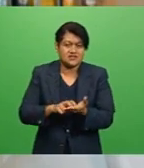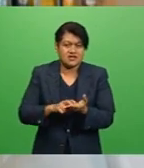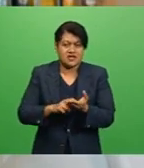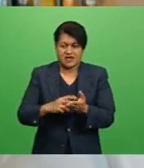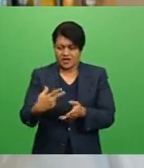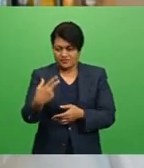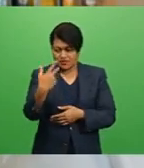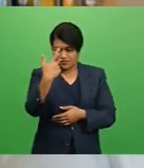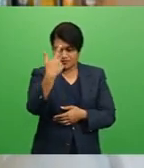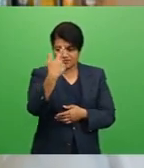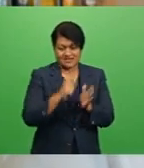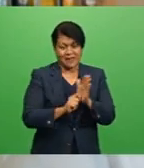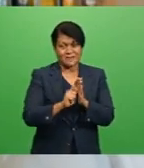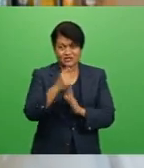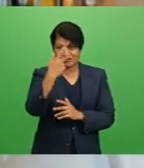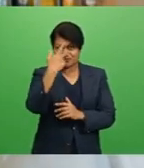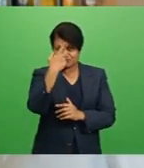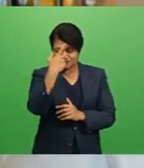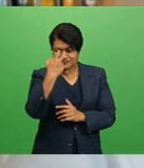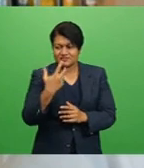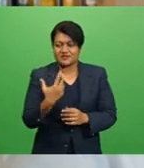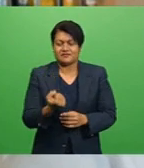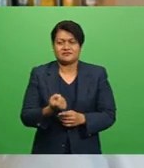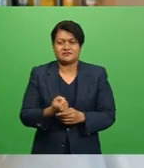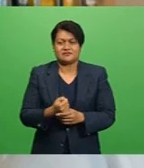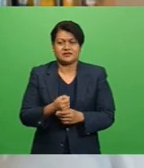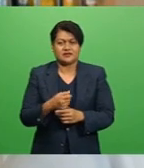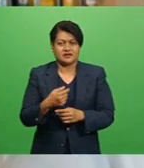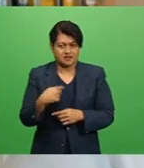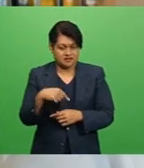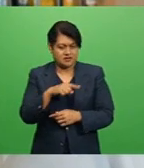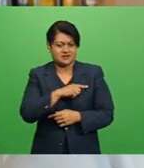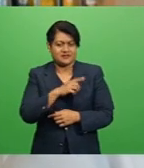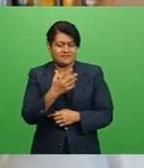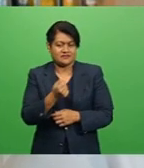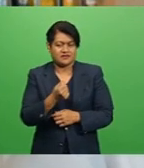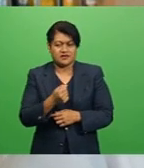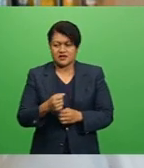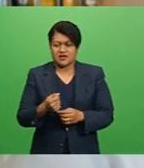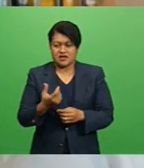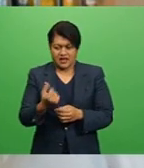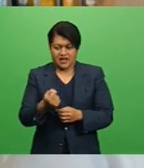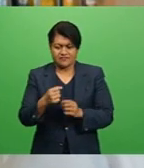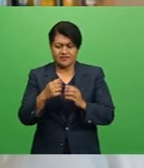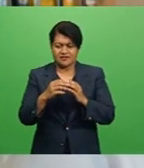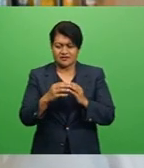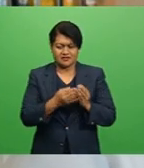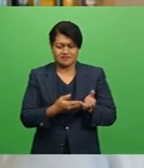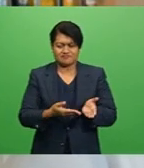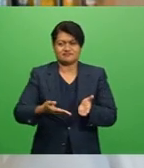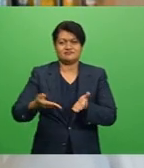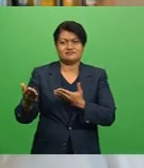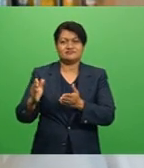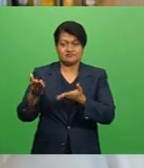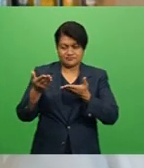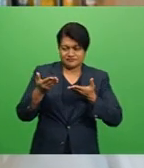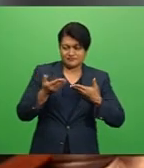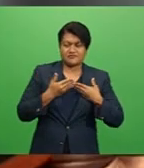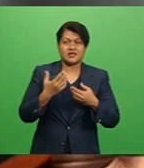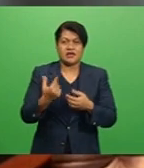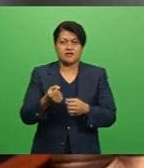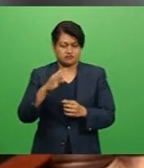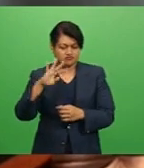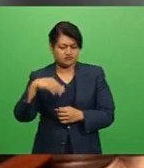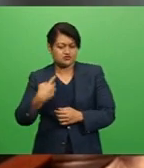for all our in-house guests. Not only them, we have our suppliers too that brings in our staff. They'll have their checks as